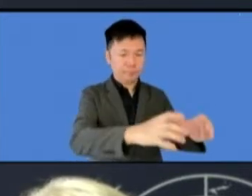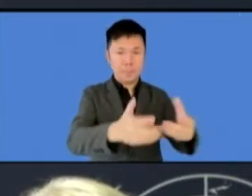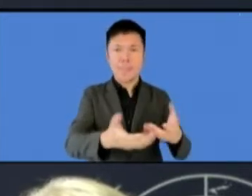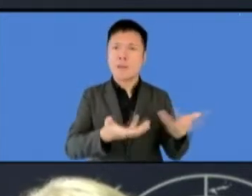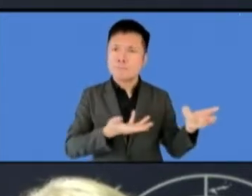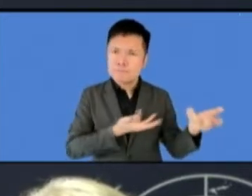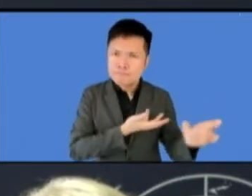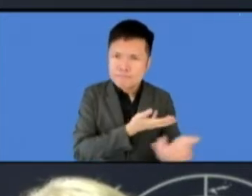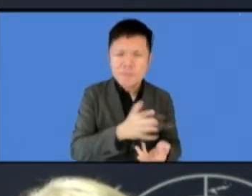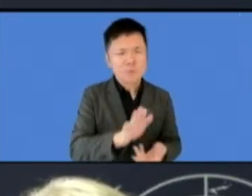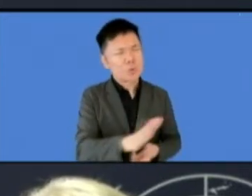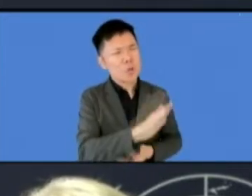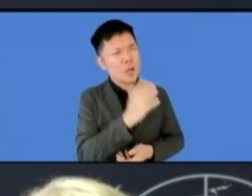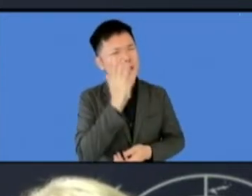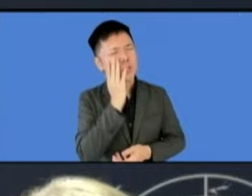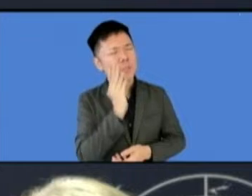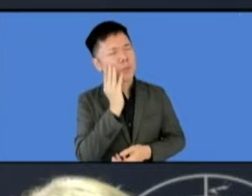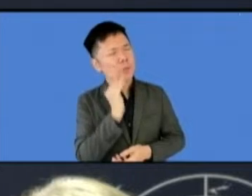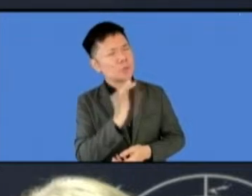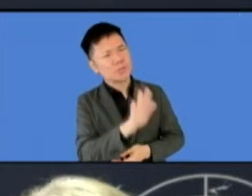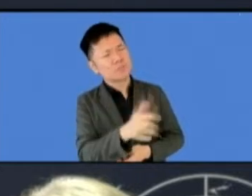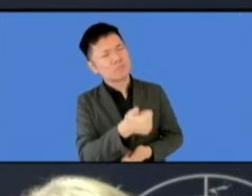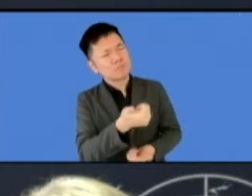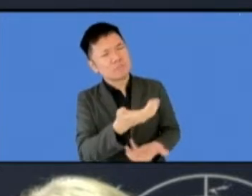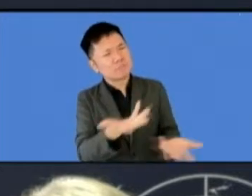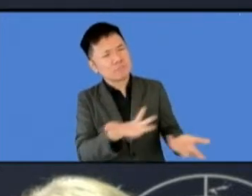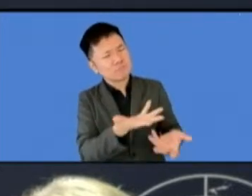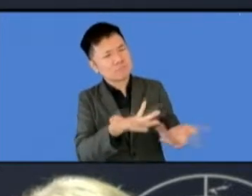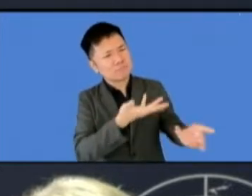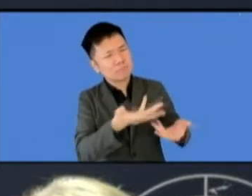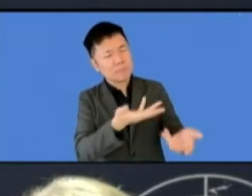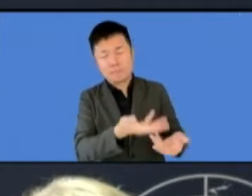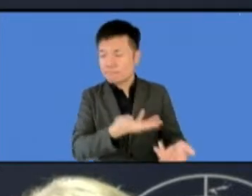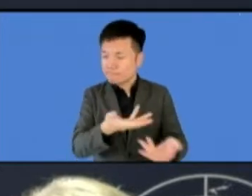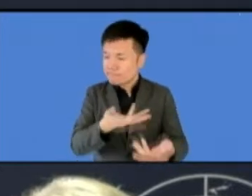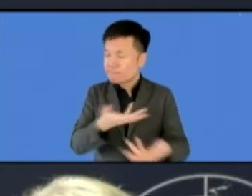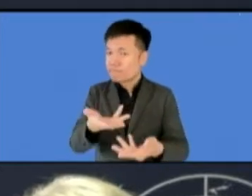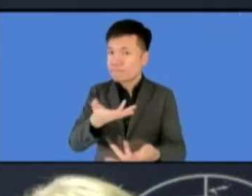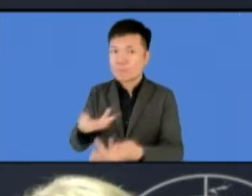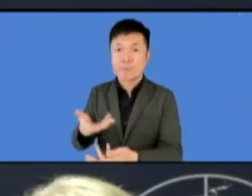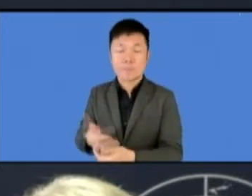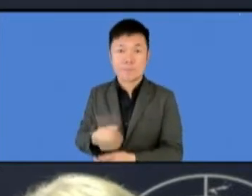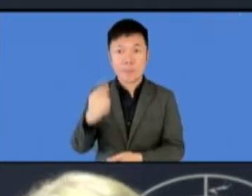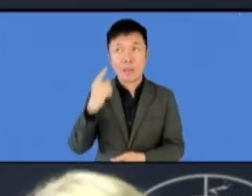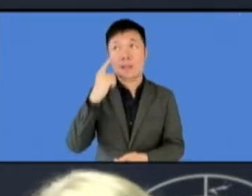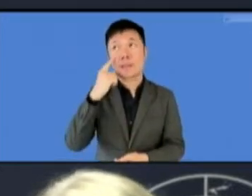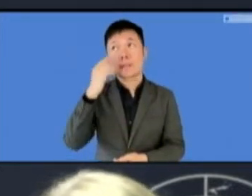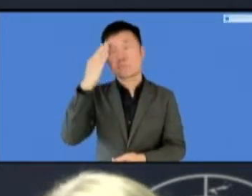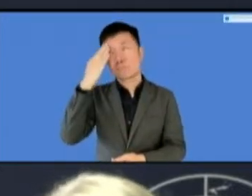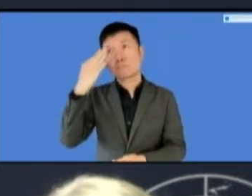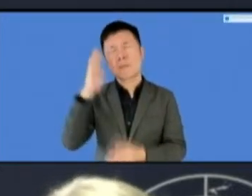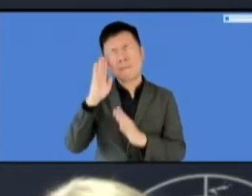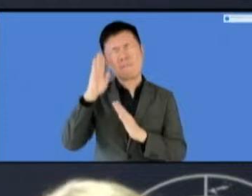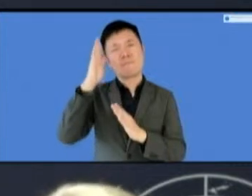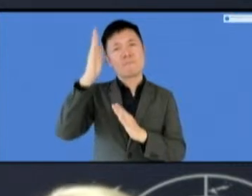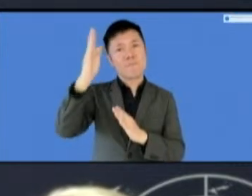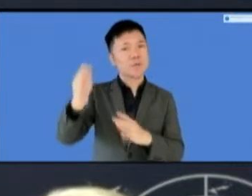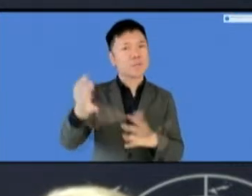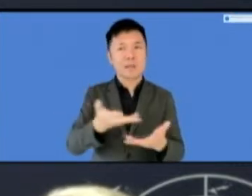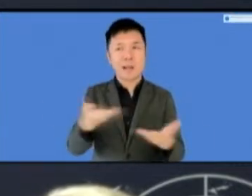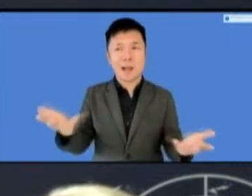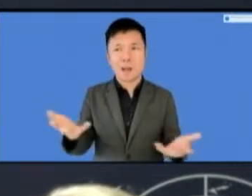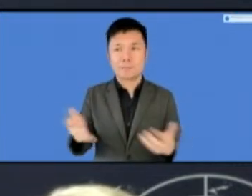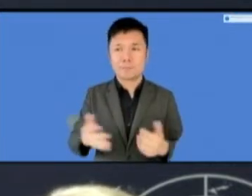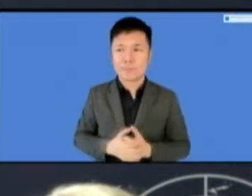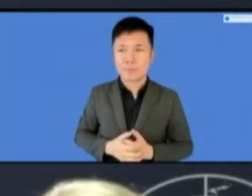about their experiences of being the age that they are, and then looking forward actually into what the next experience would be. And we presented quite a lot of